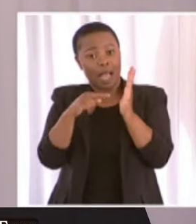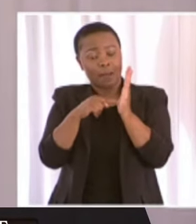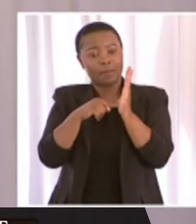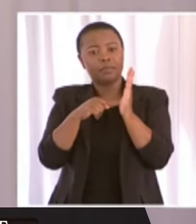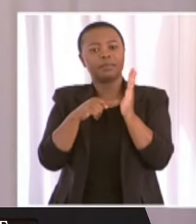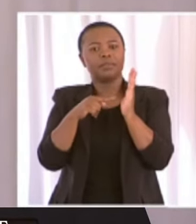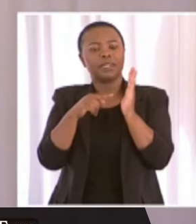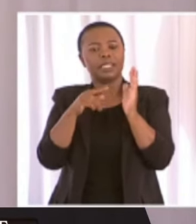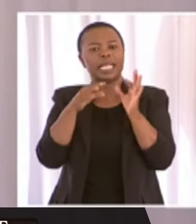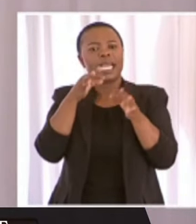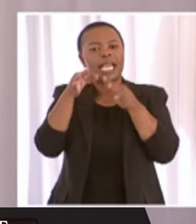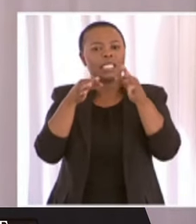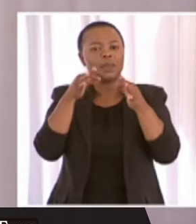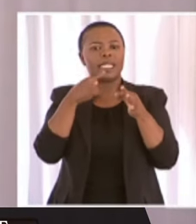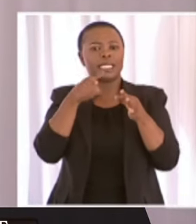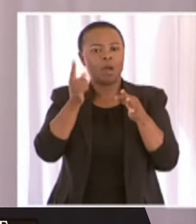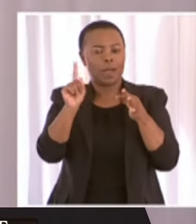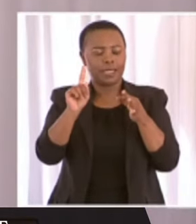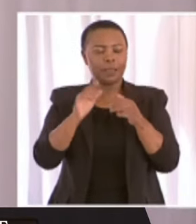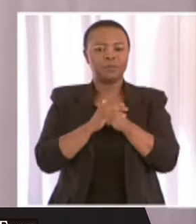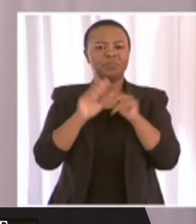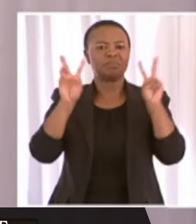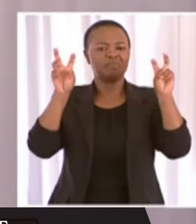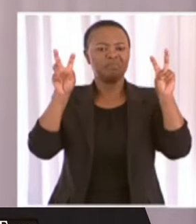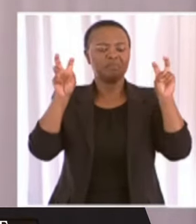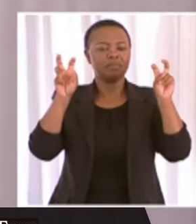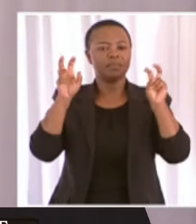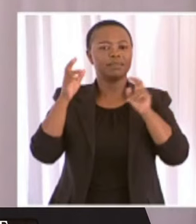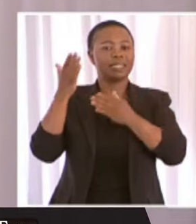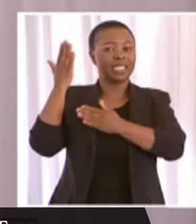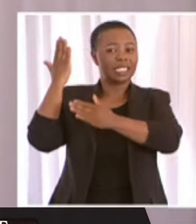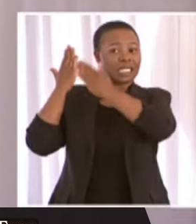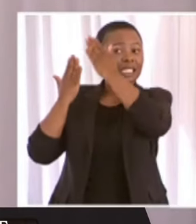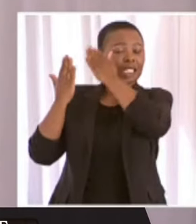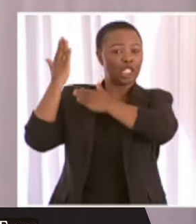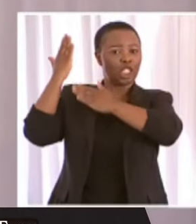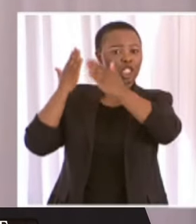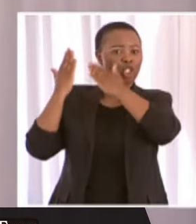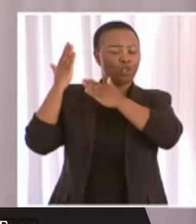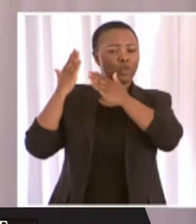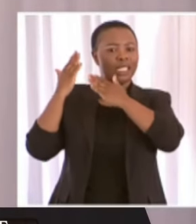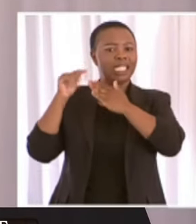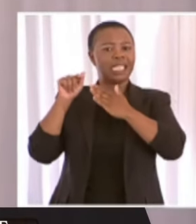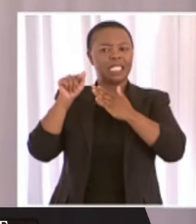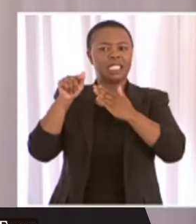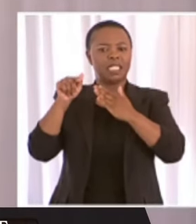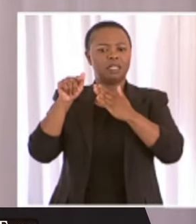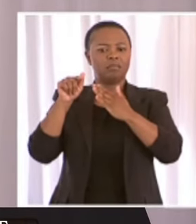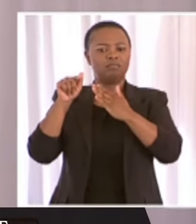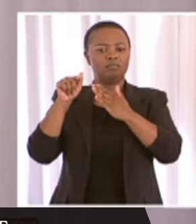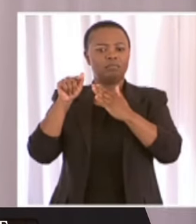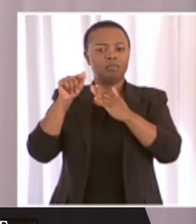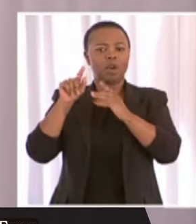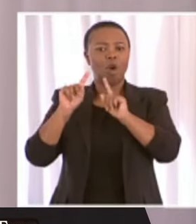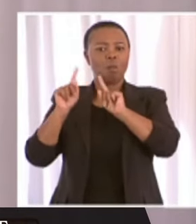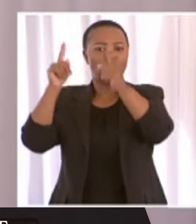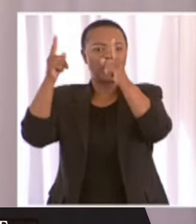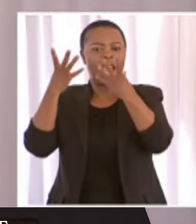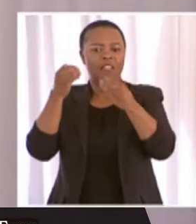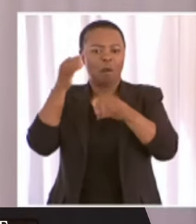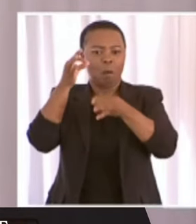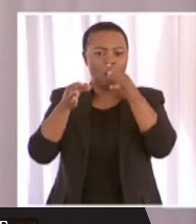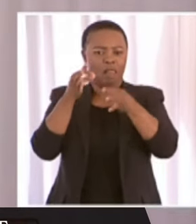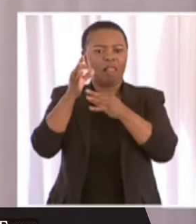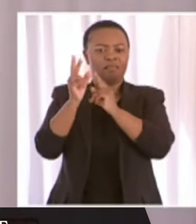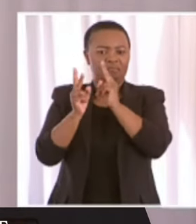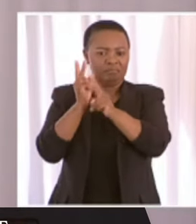following: history is replete with the tragic consequences of progressive political parties that fail